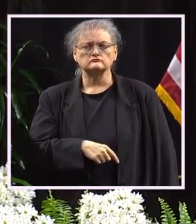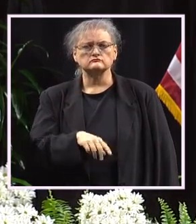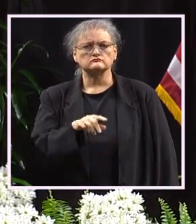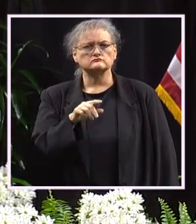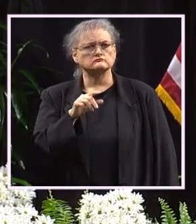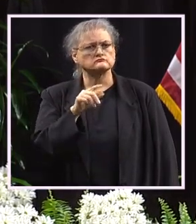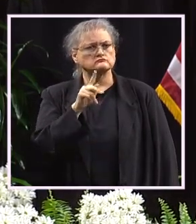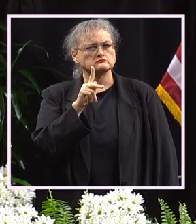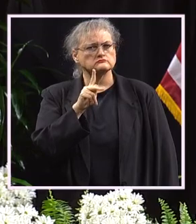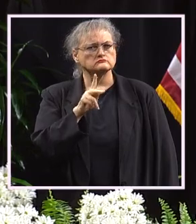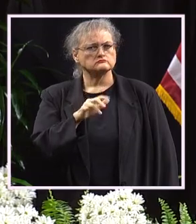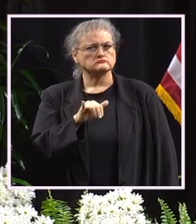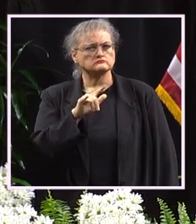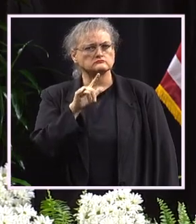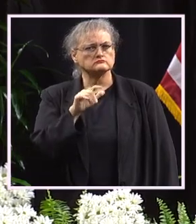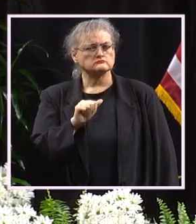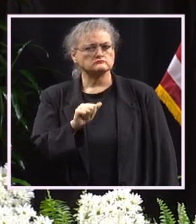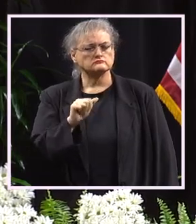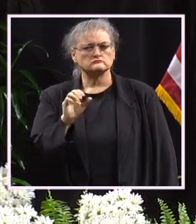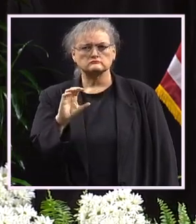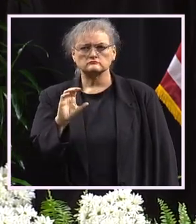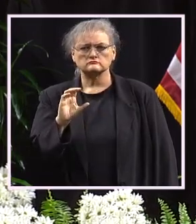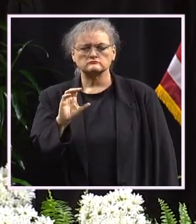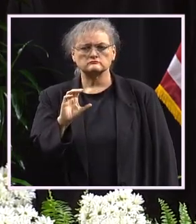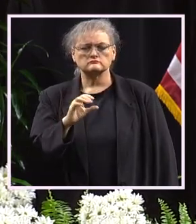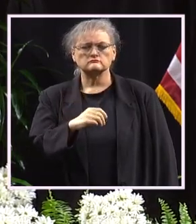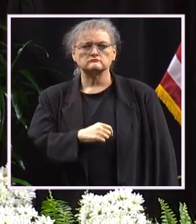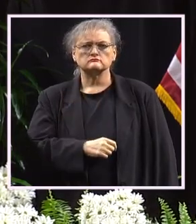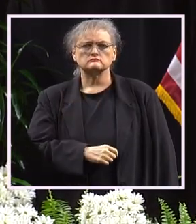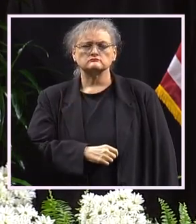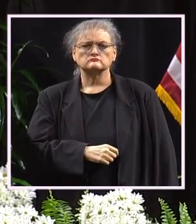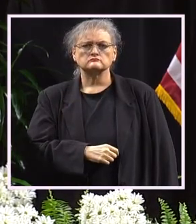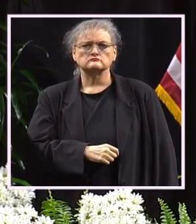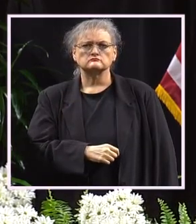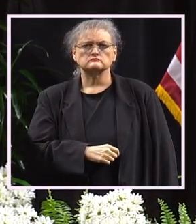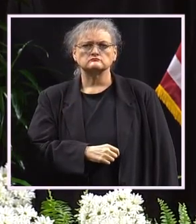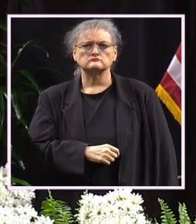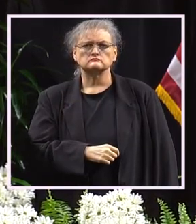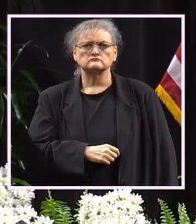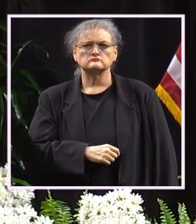Kyla M. Harmon, magna cum laude.